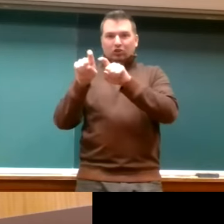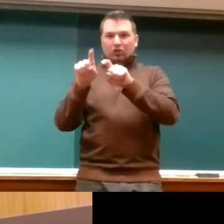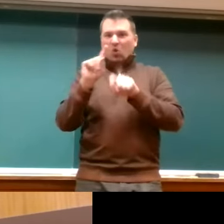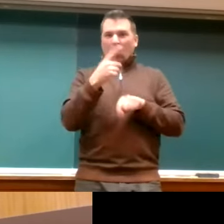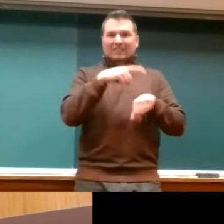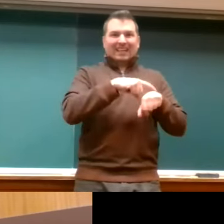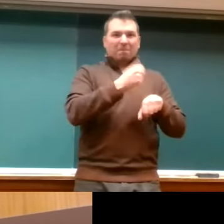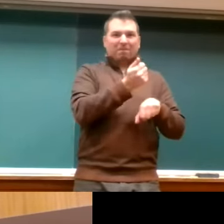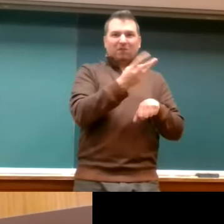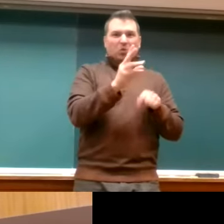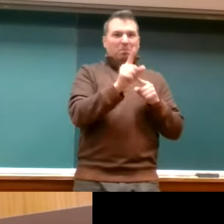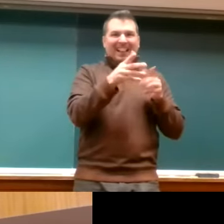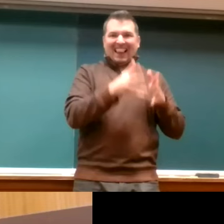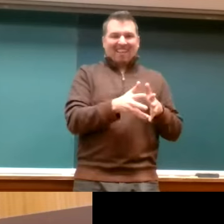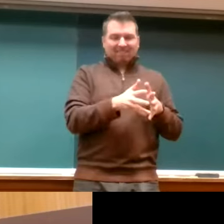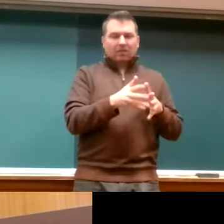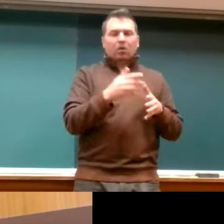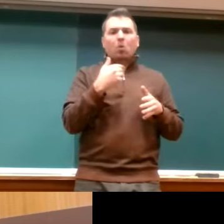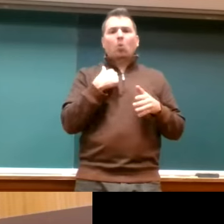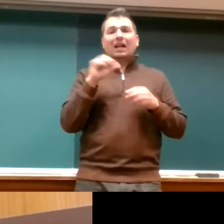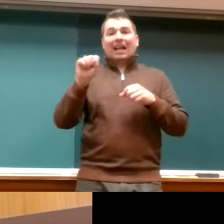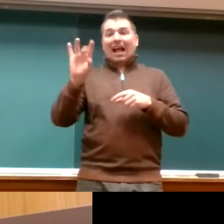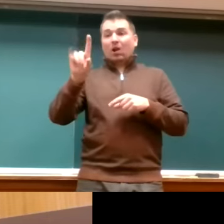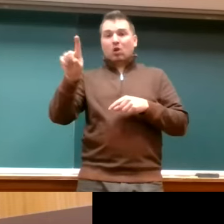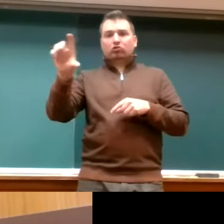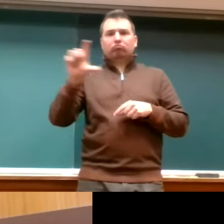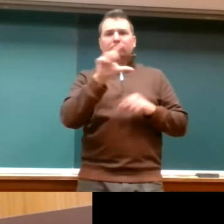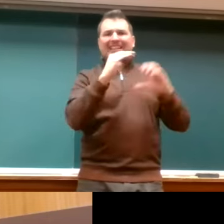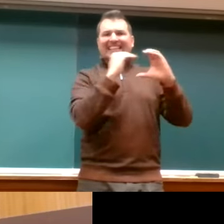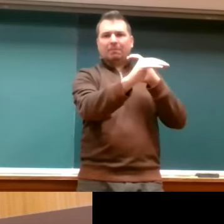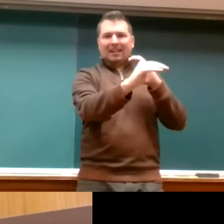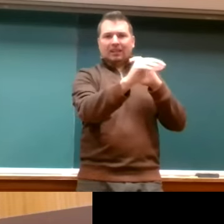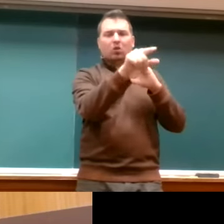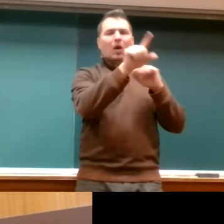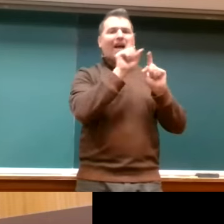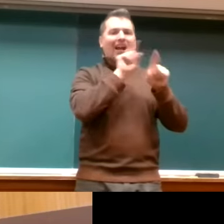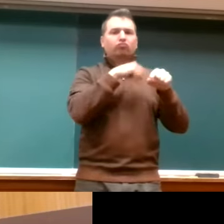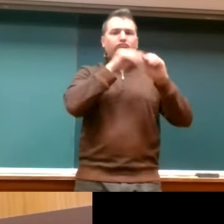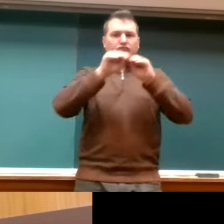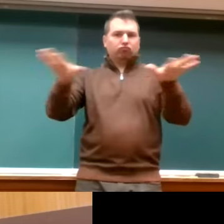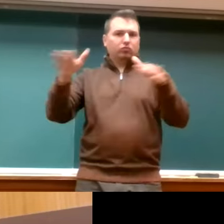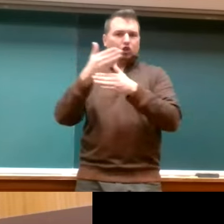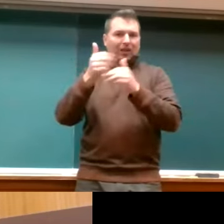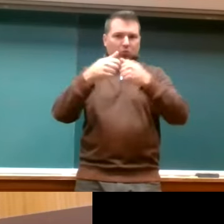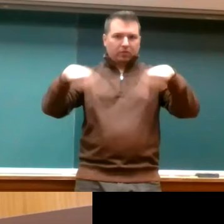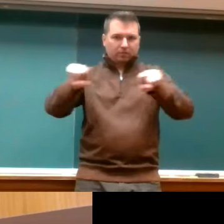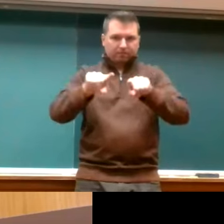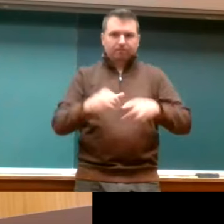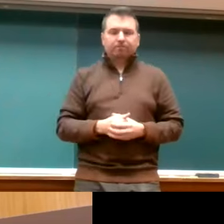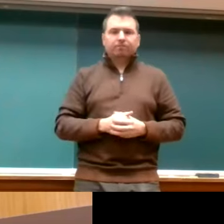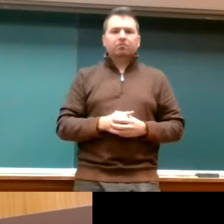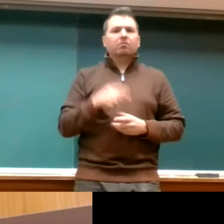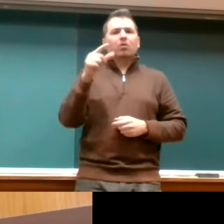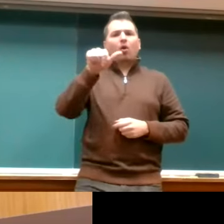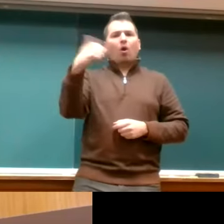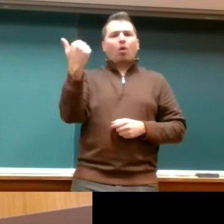we'll email them to you, and hopefully you'll answer them. But let me see if I can get through one or two of these. So one is, how can new groups